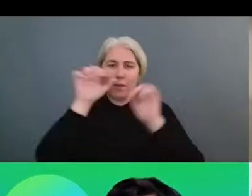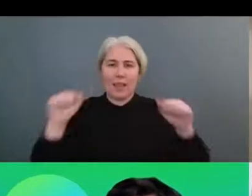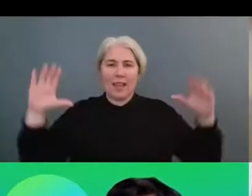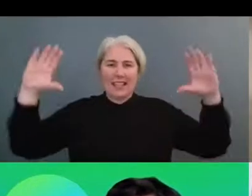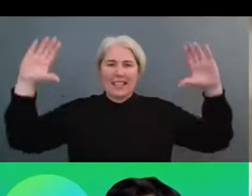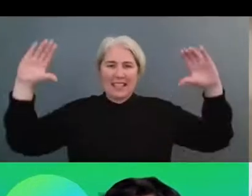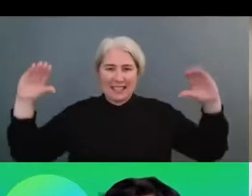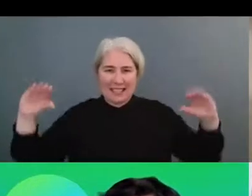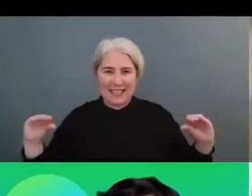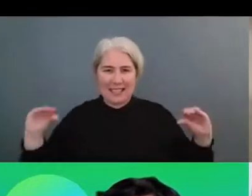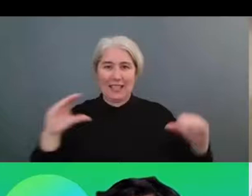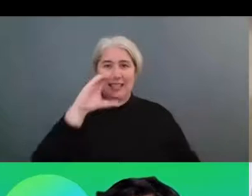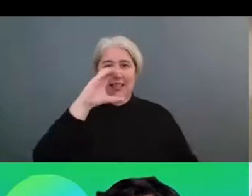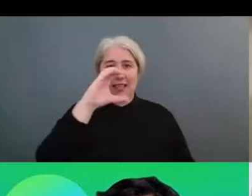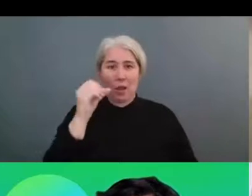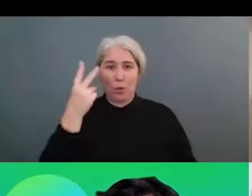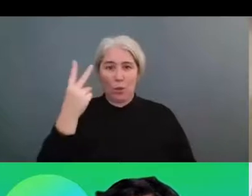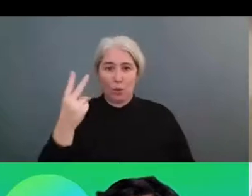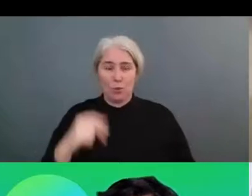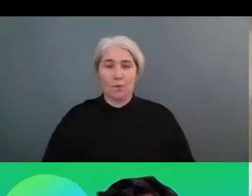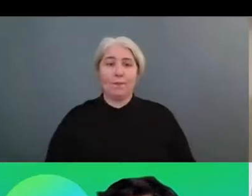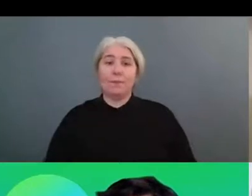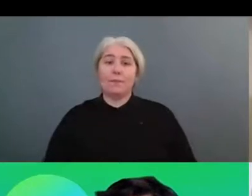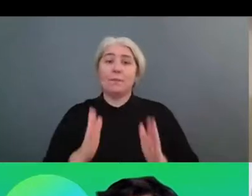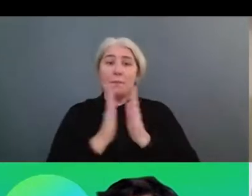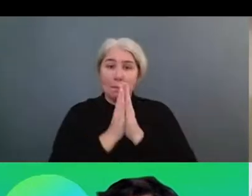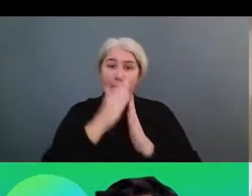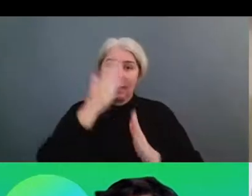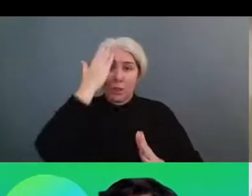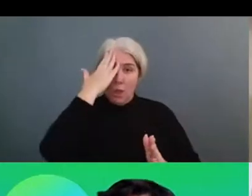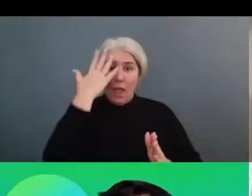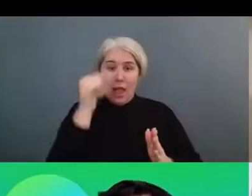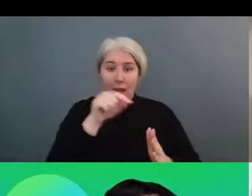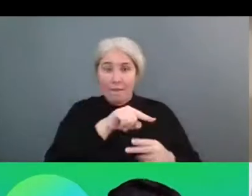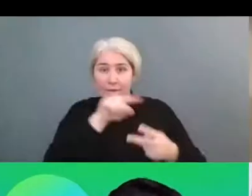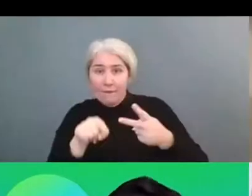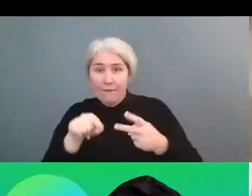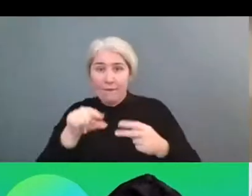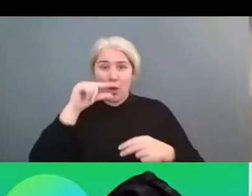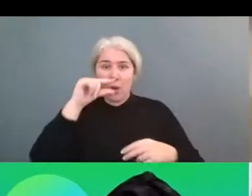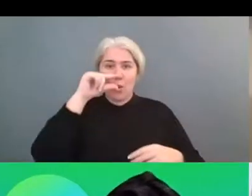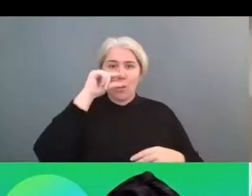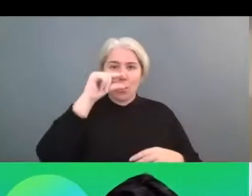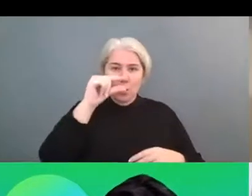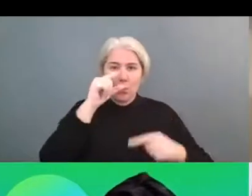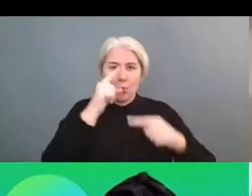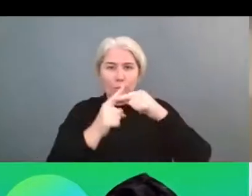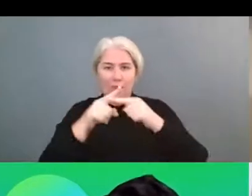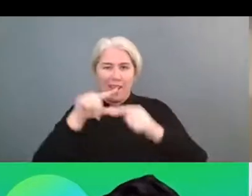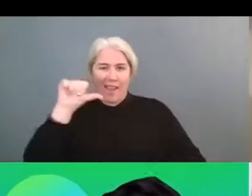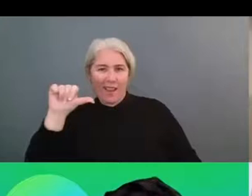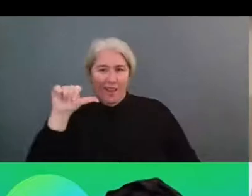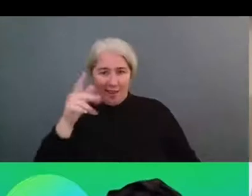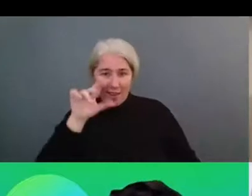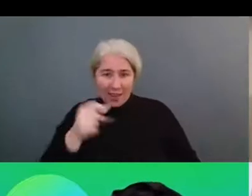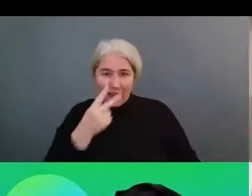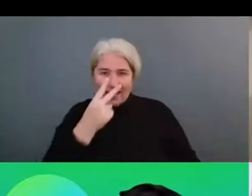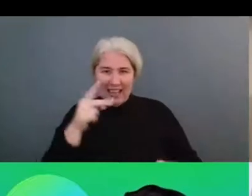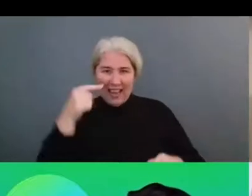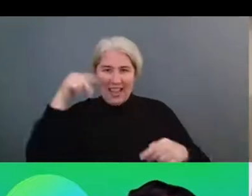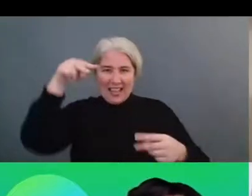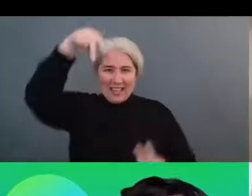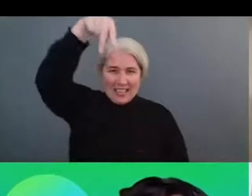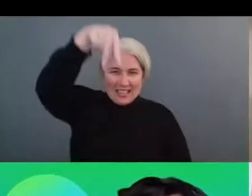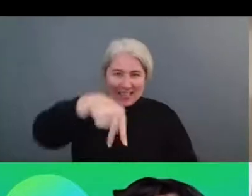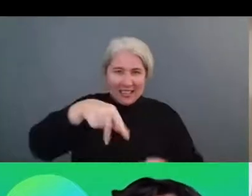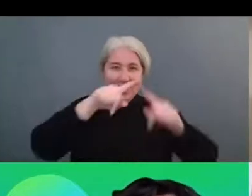reminder that you have a Q&A section. I don't know if it's below the video, on the right, on the left, depending on the way you use Zoom.